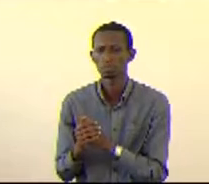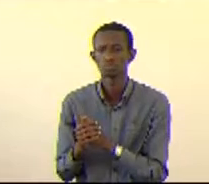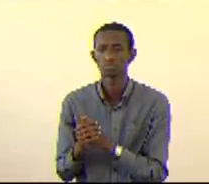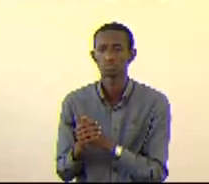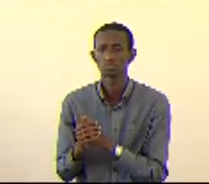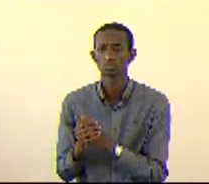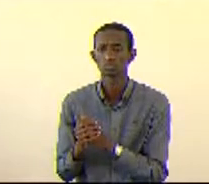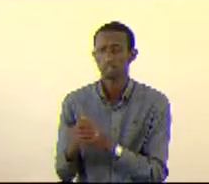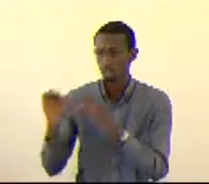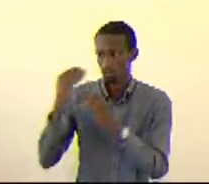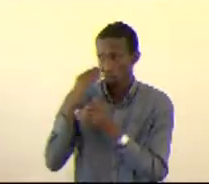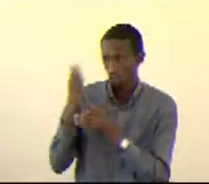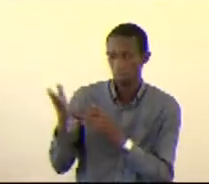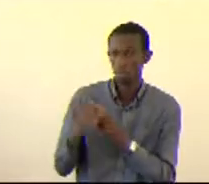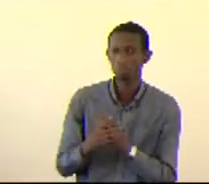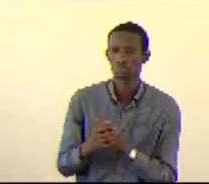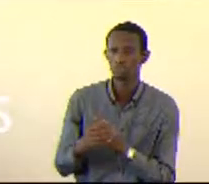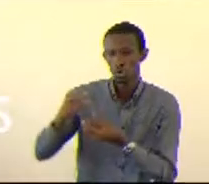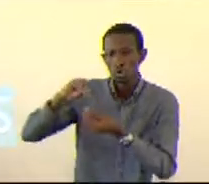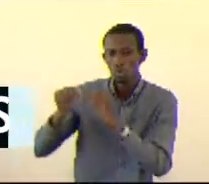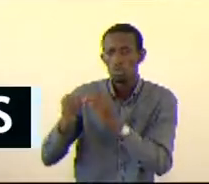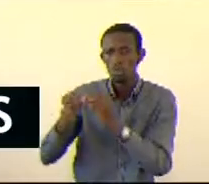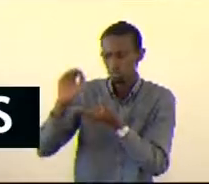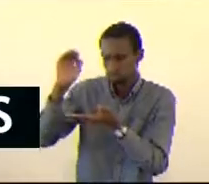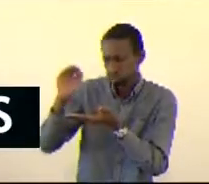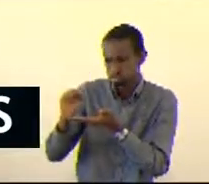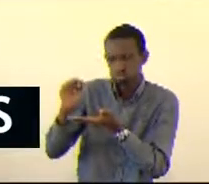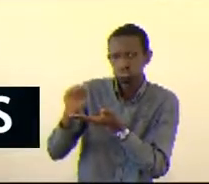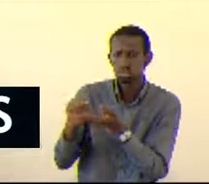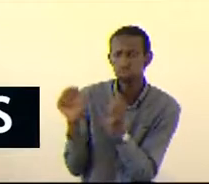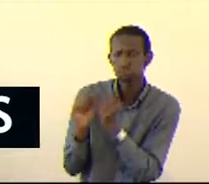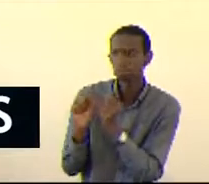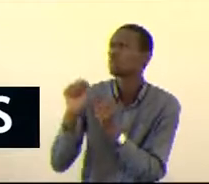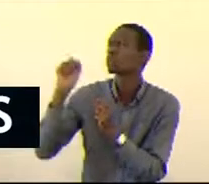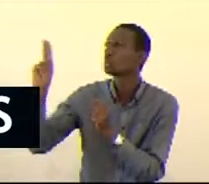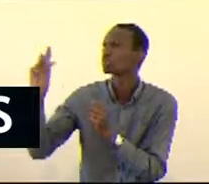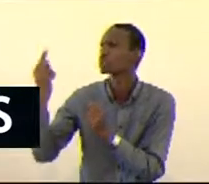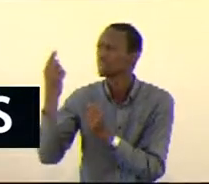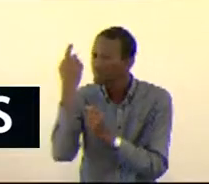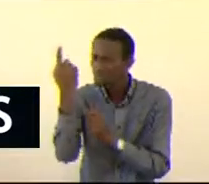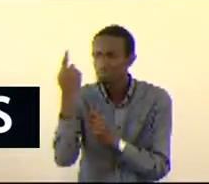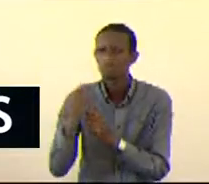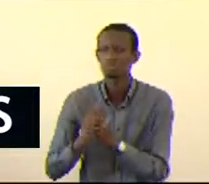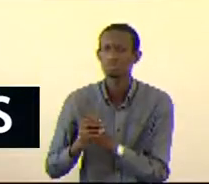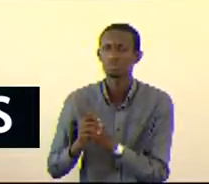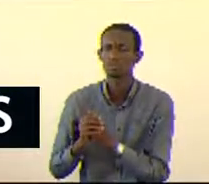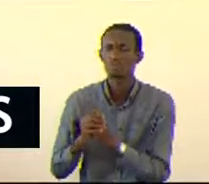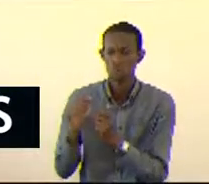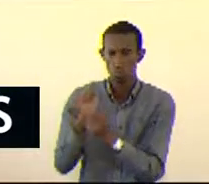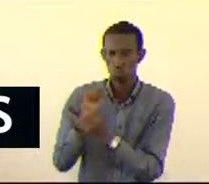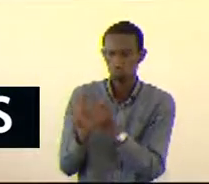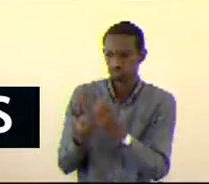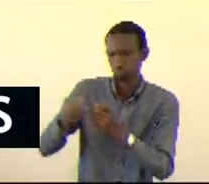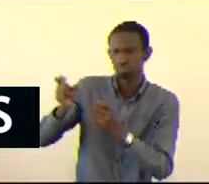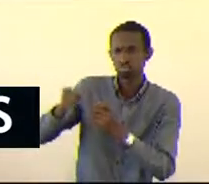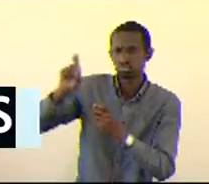if you work out the amount of heat required here for 1 kilogram, to raise the temperature of ice from negative